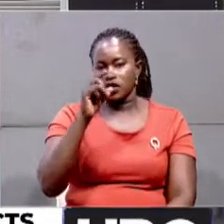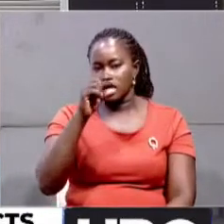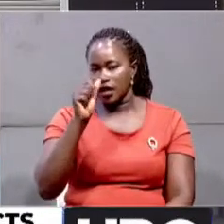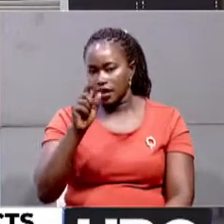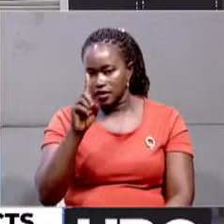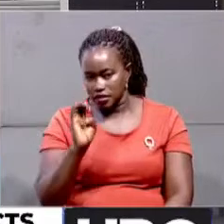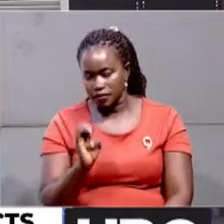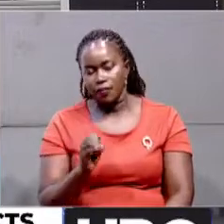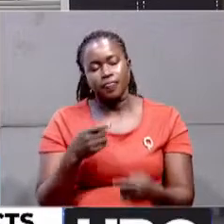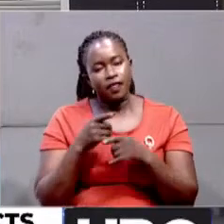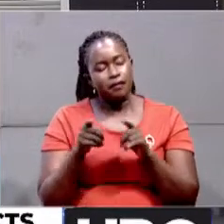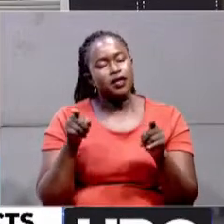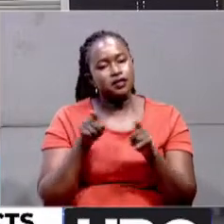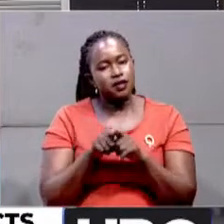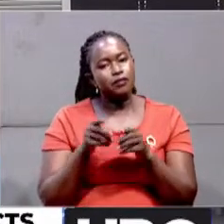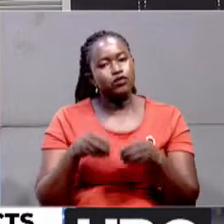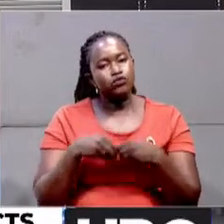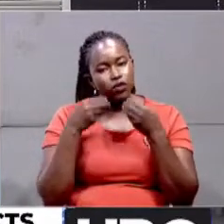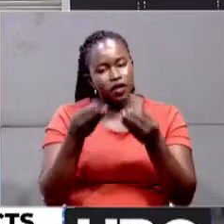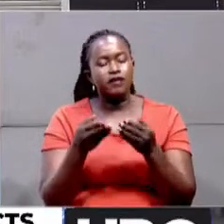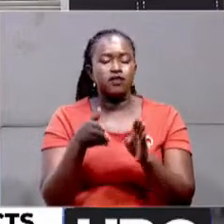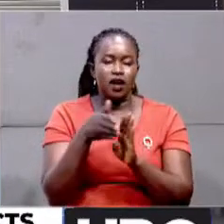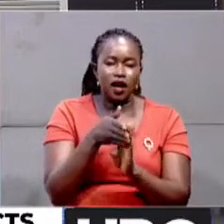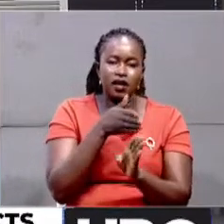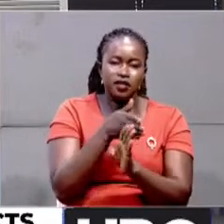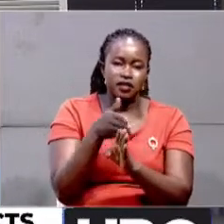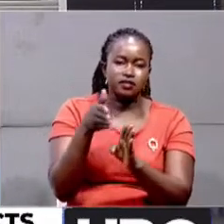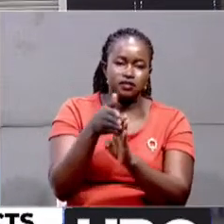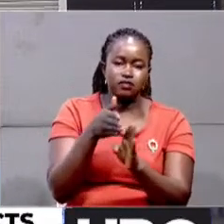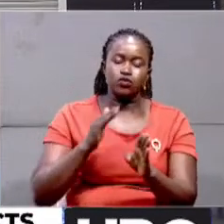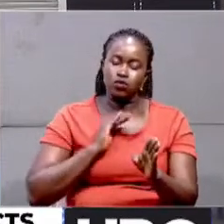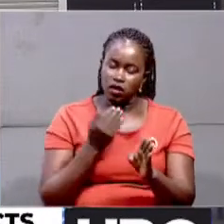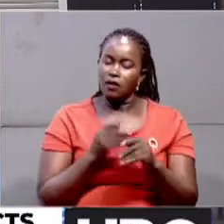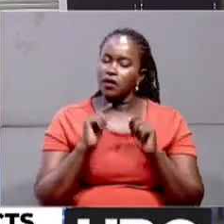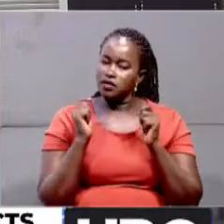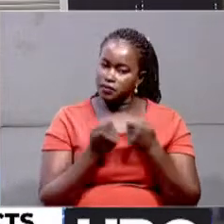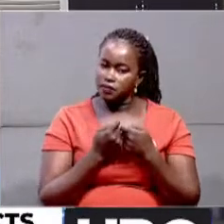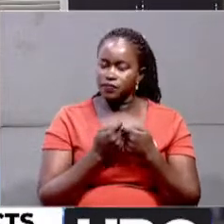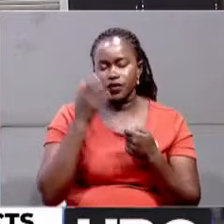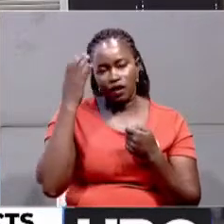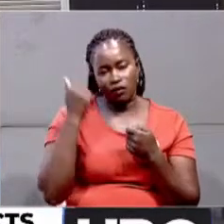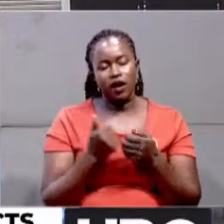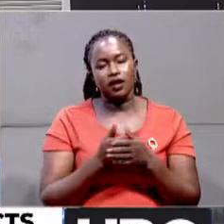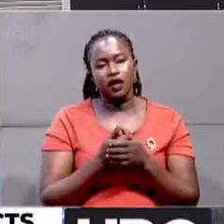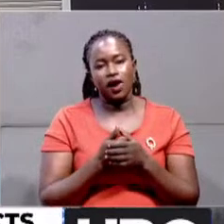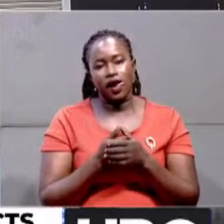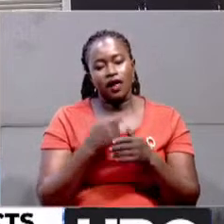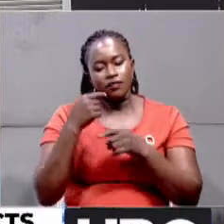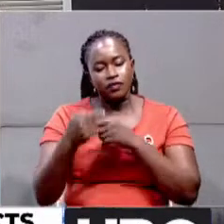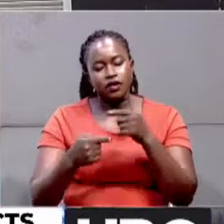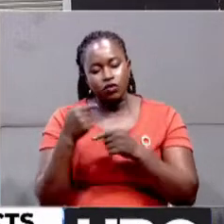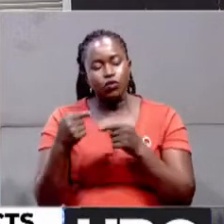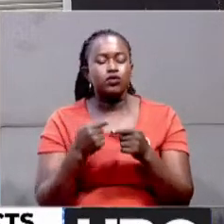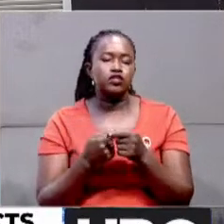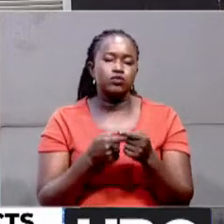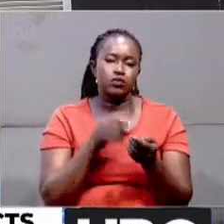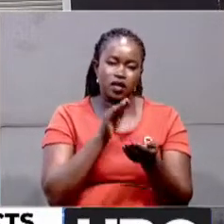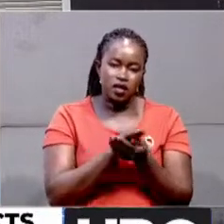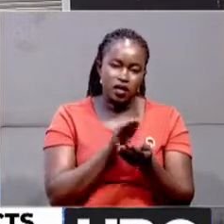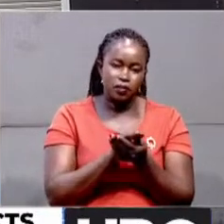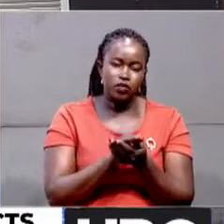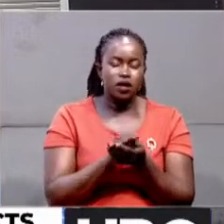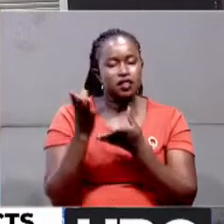also to give on-spot guidance to our team so that they maintain